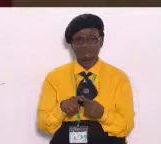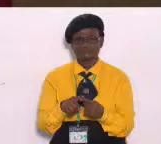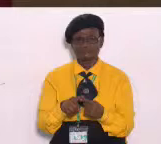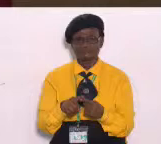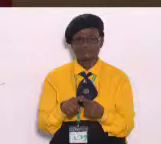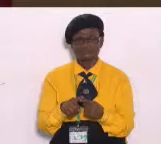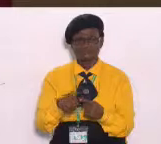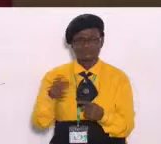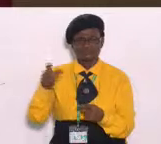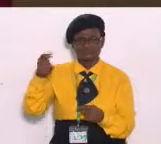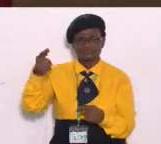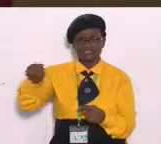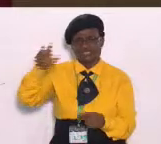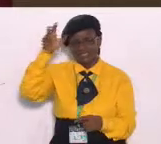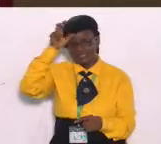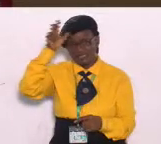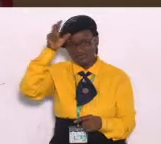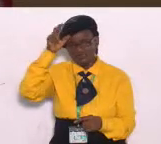the devil, who